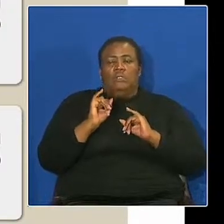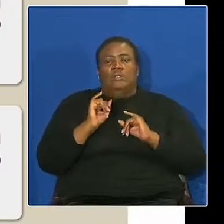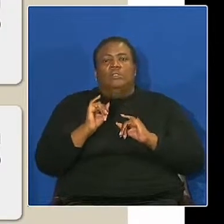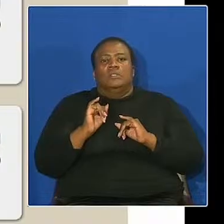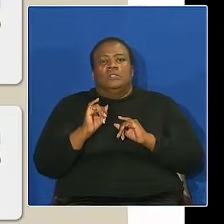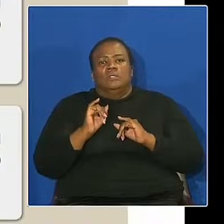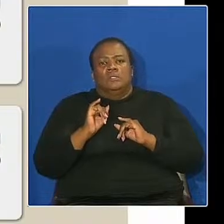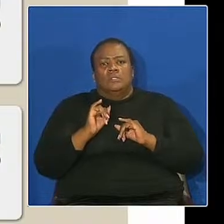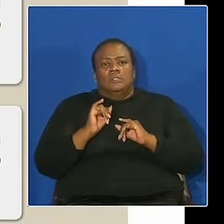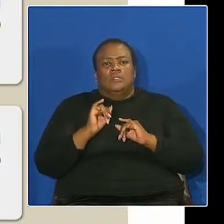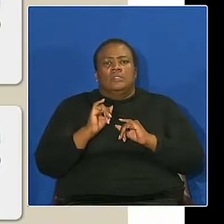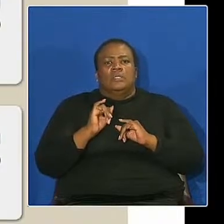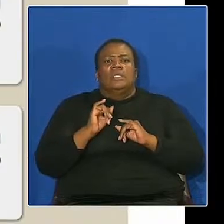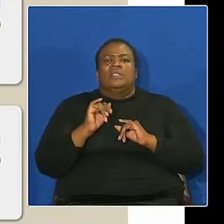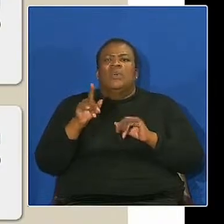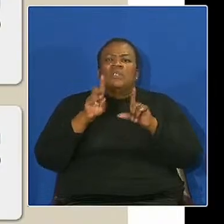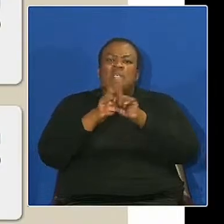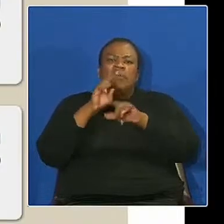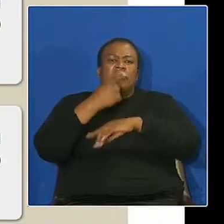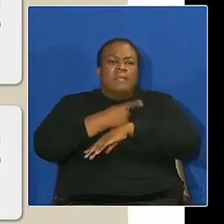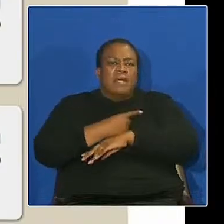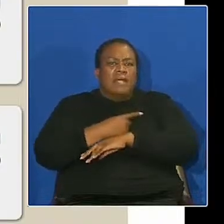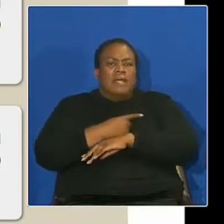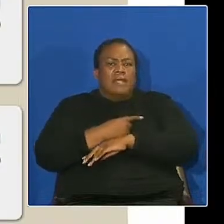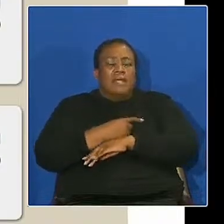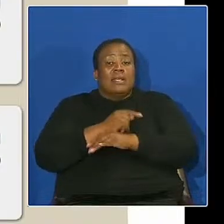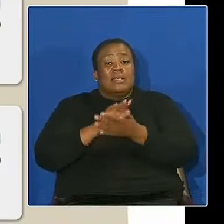And on the same day,